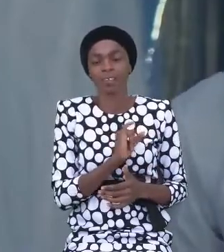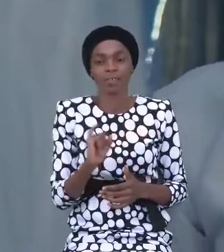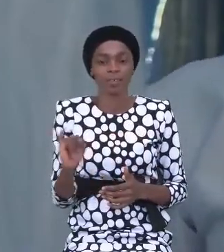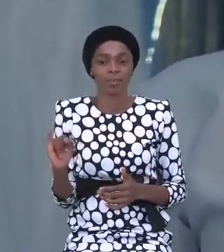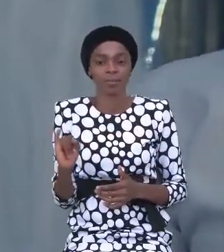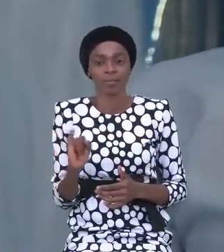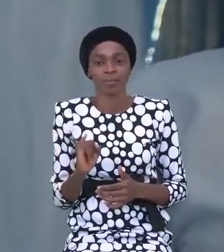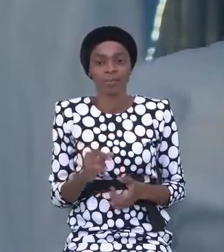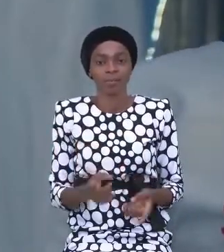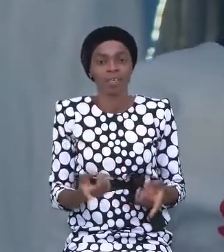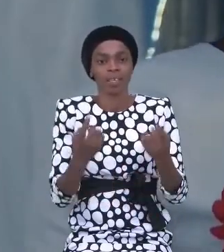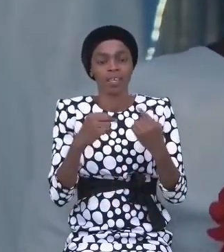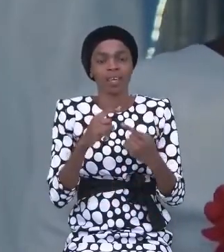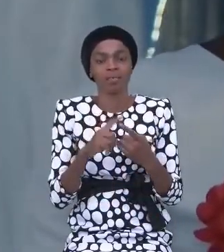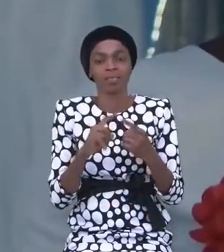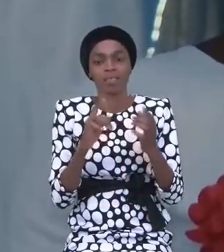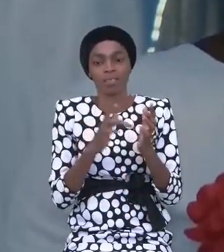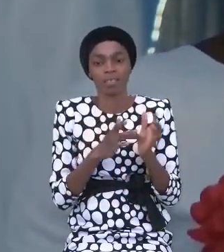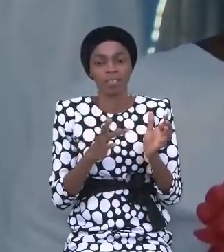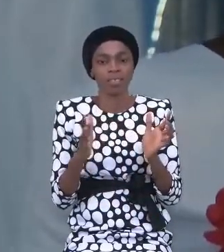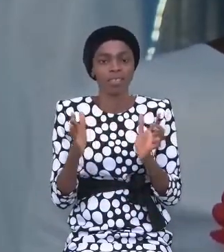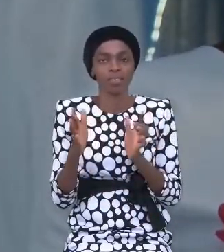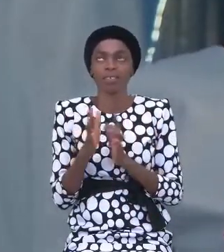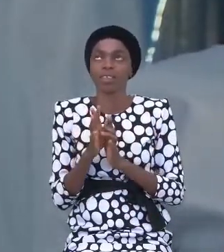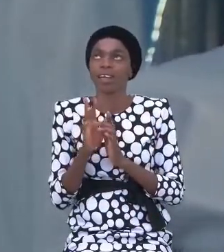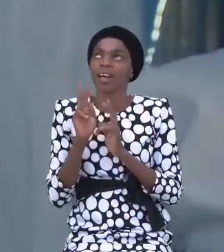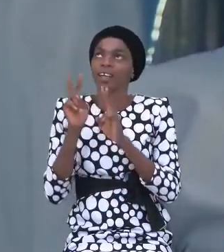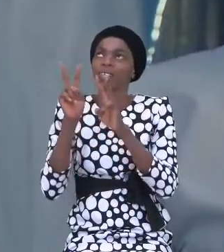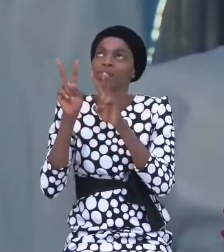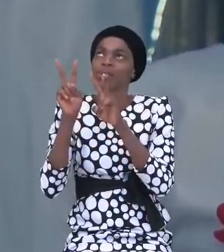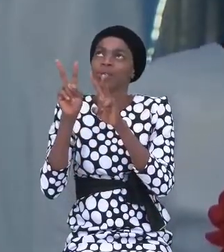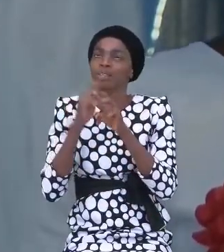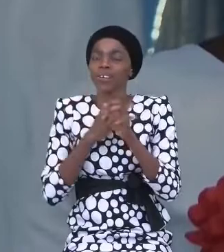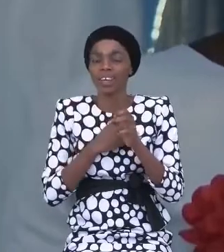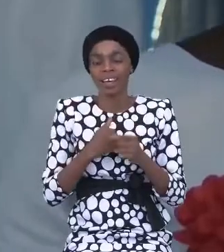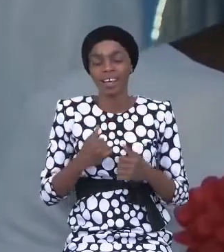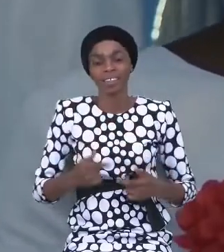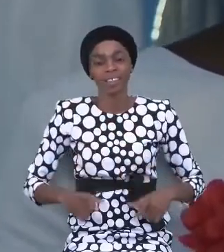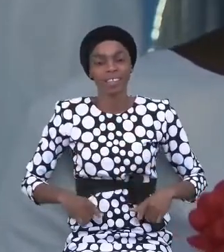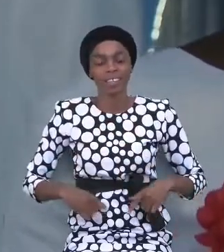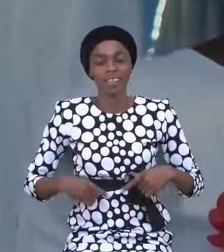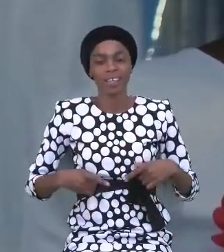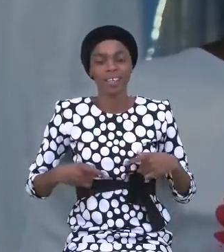believe in. Come to Jesus, look and